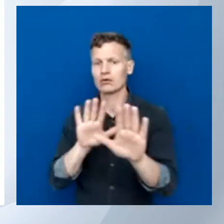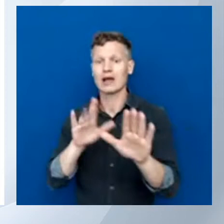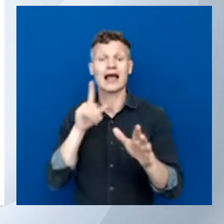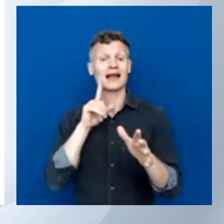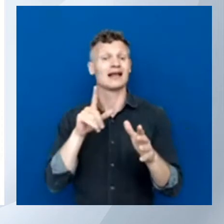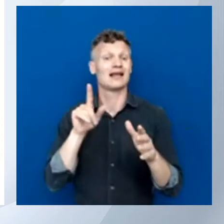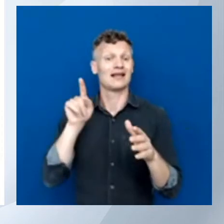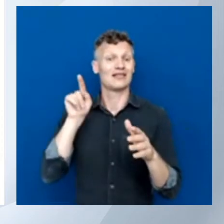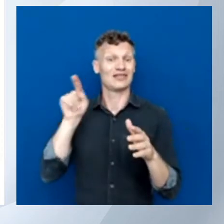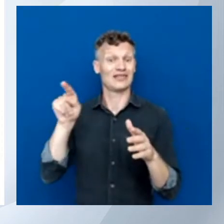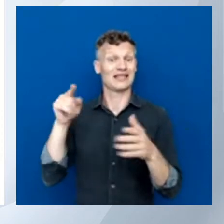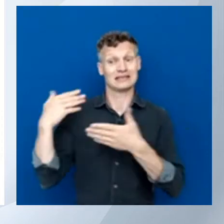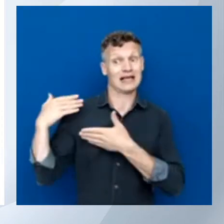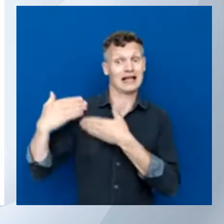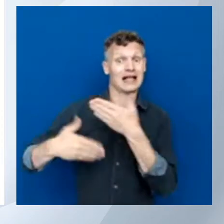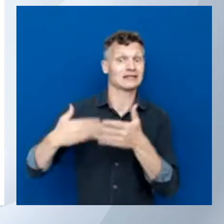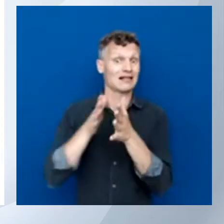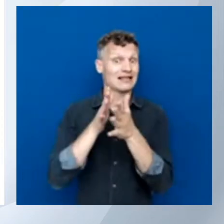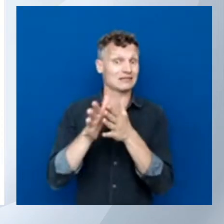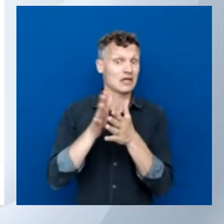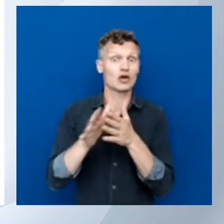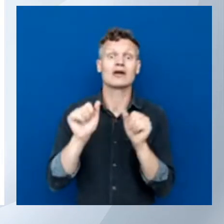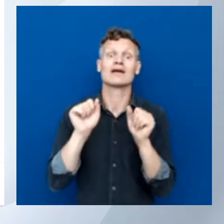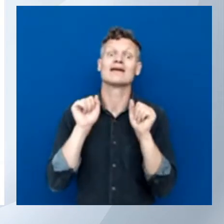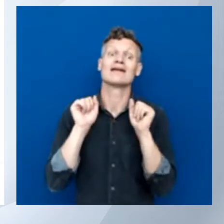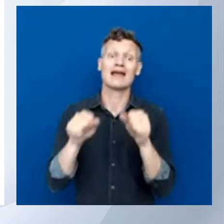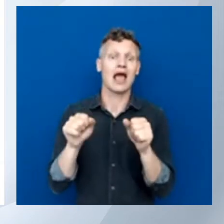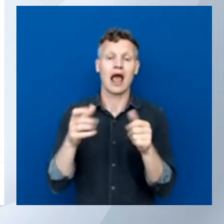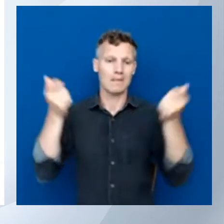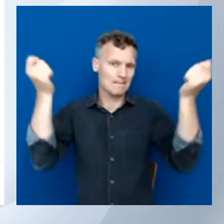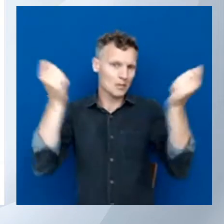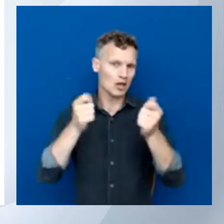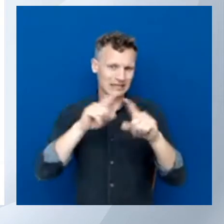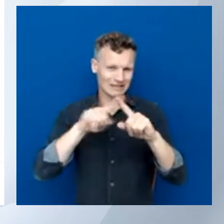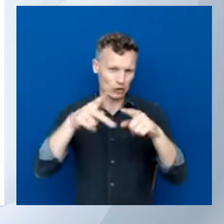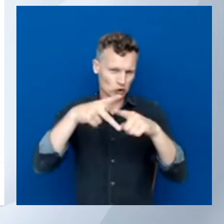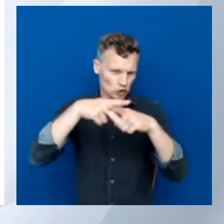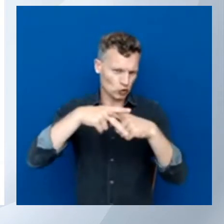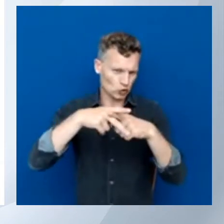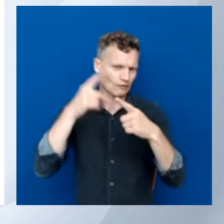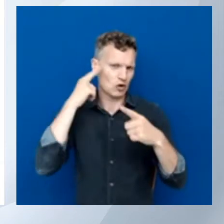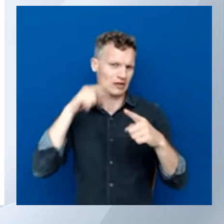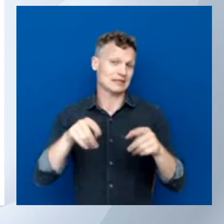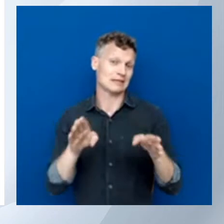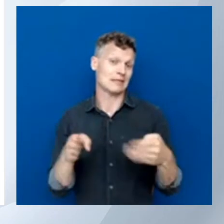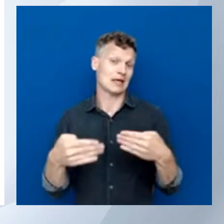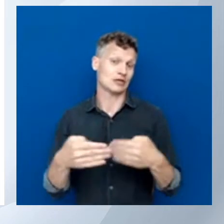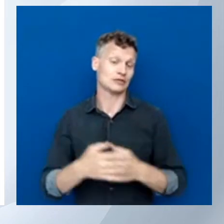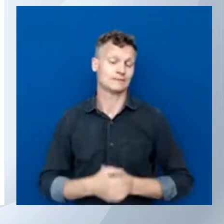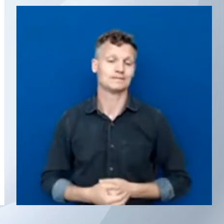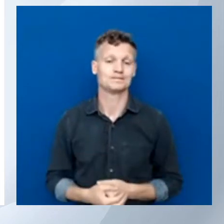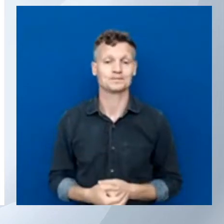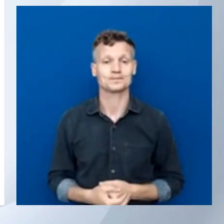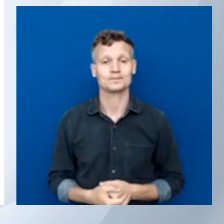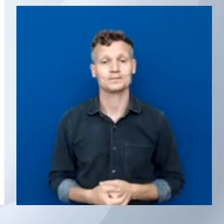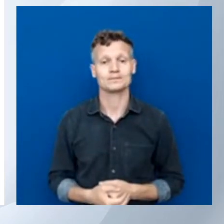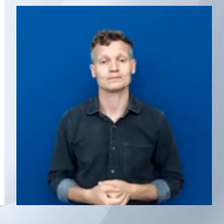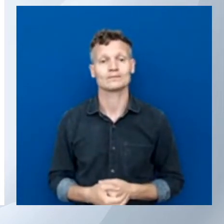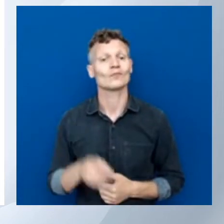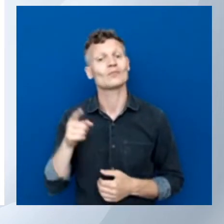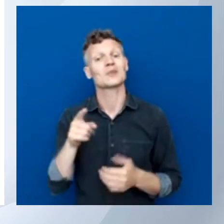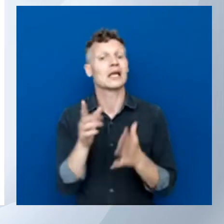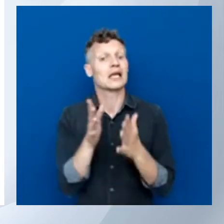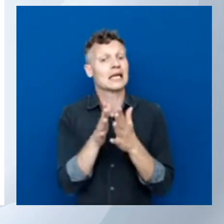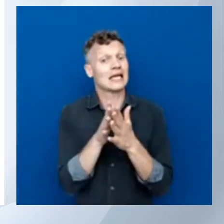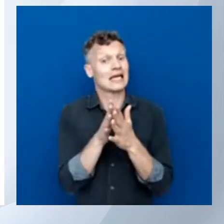use the tools that are implemented in this package. The explainer returns the importance of the